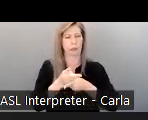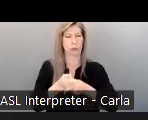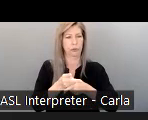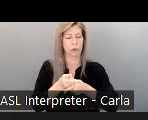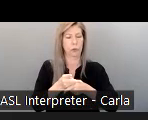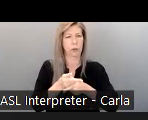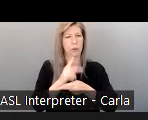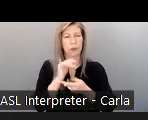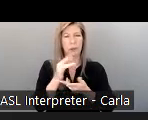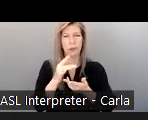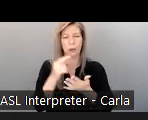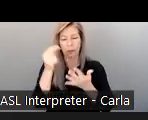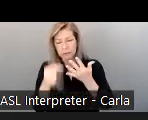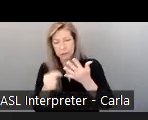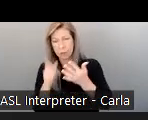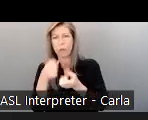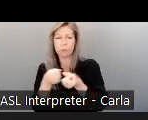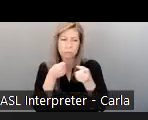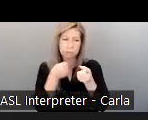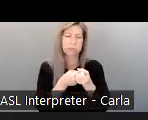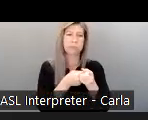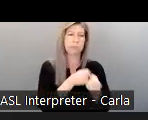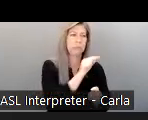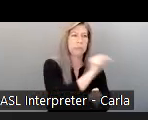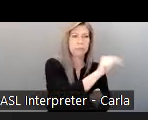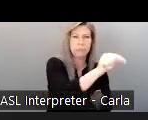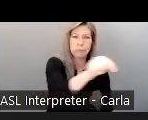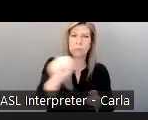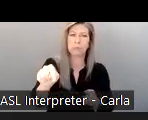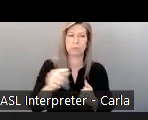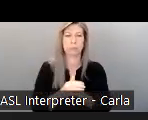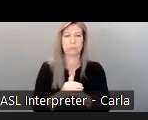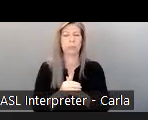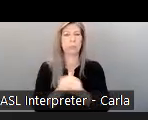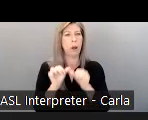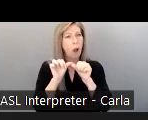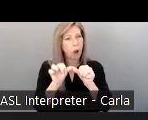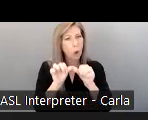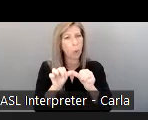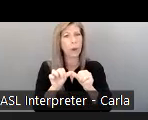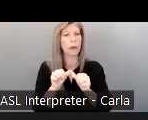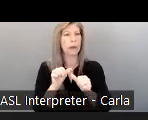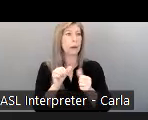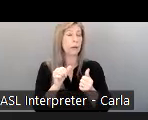meso, agency level collective care are ongoing supervision.